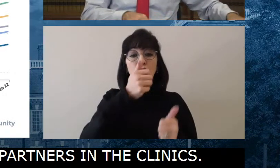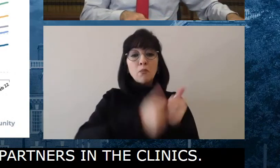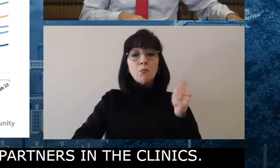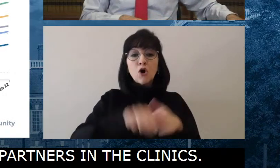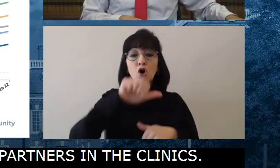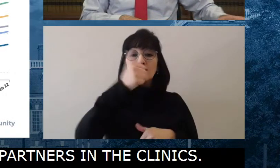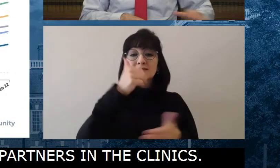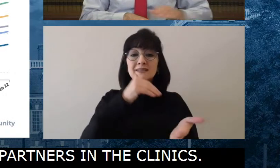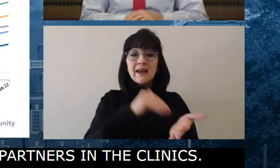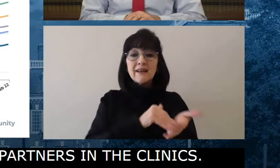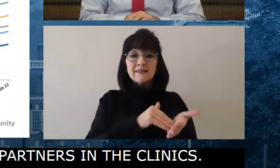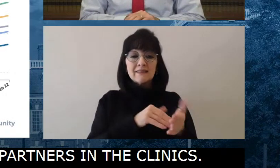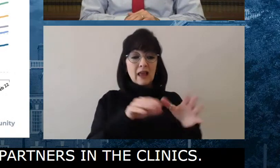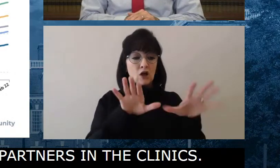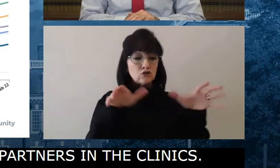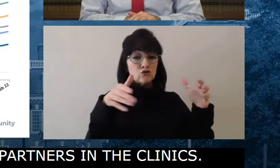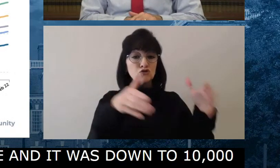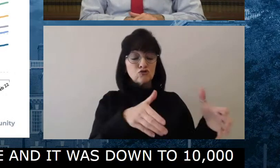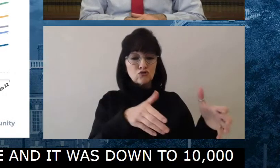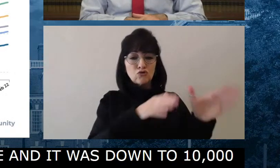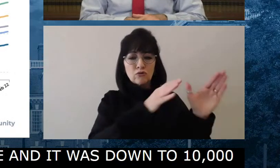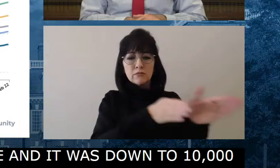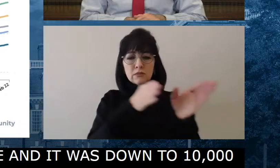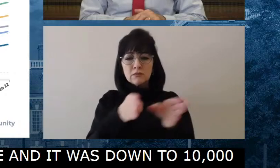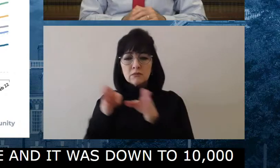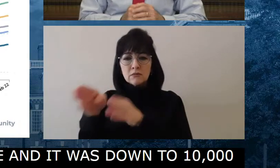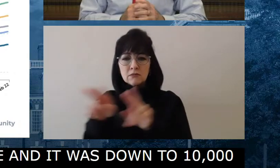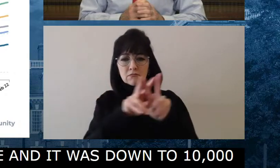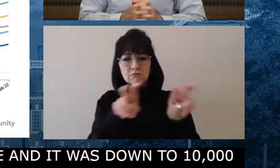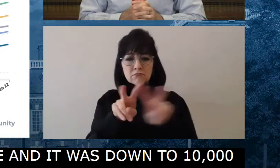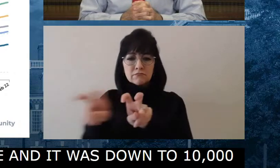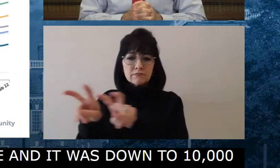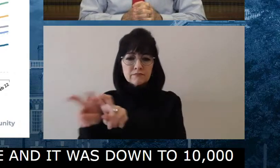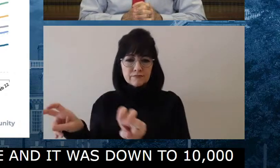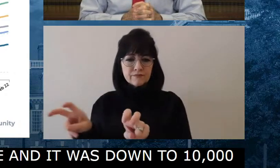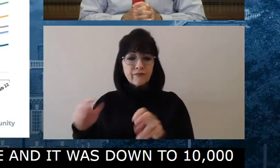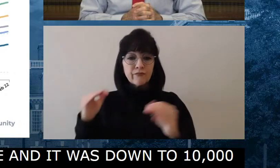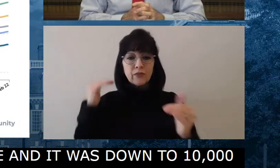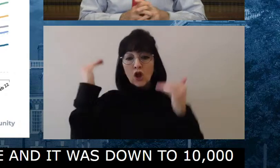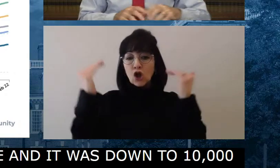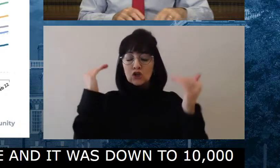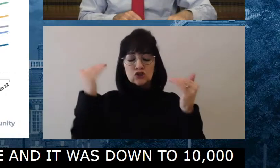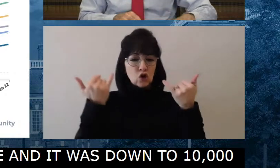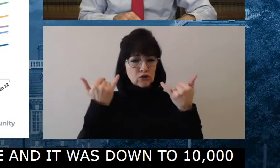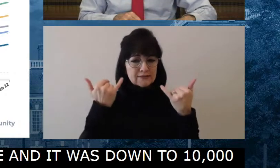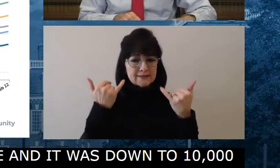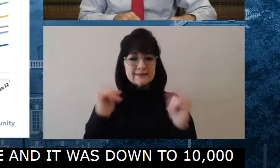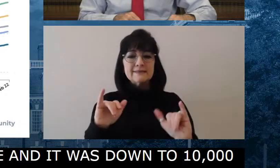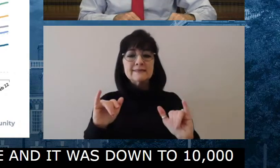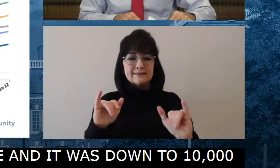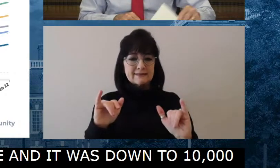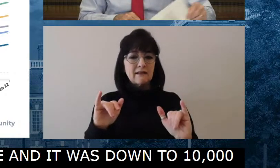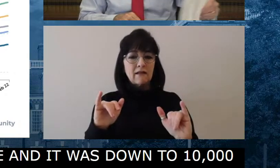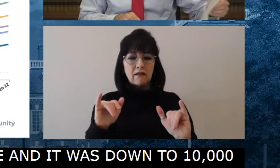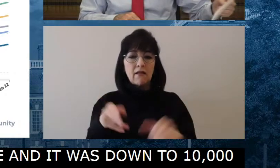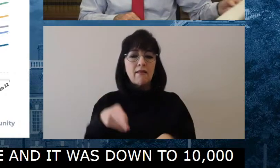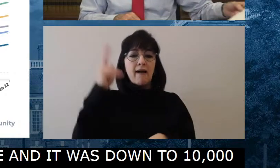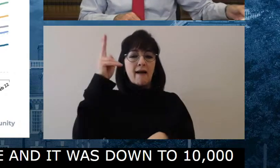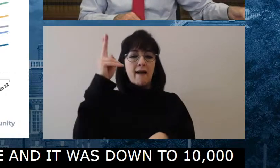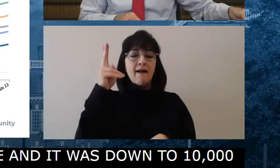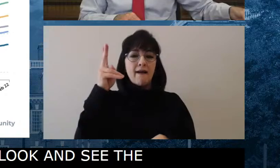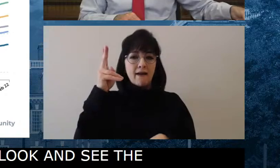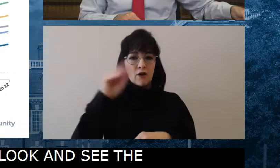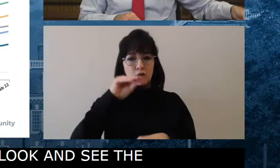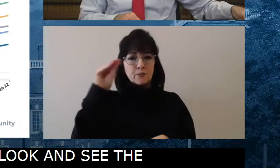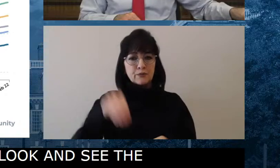adults continue to have the highest infection rates, and all of them are starting to flatten out, which of course is the